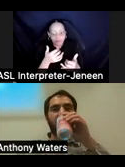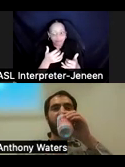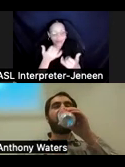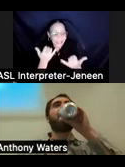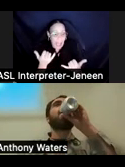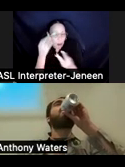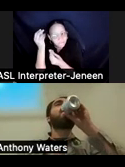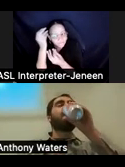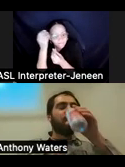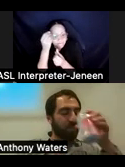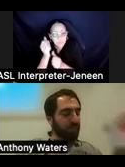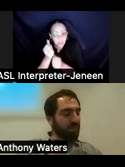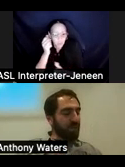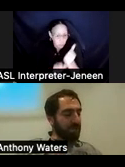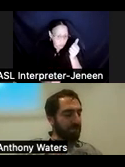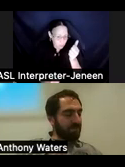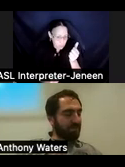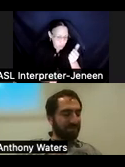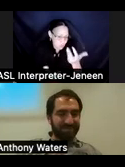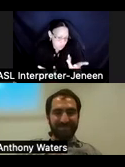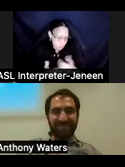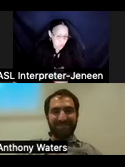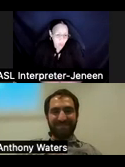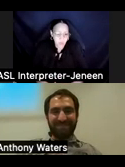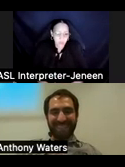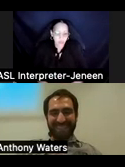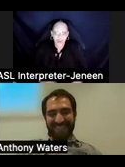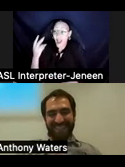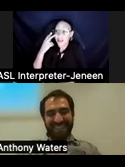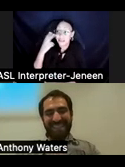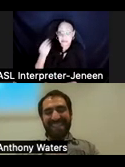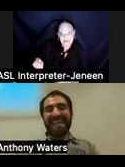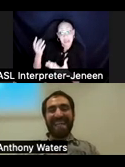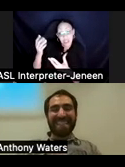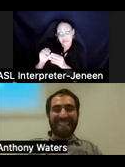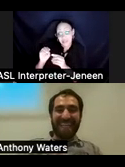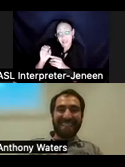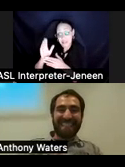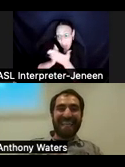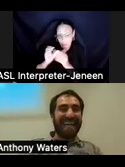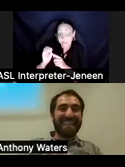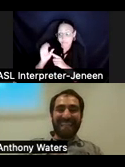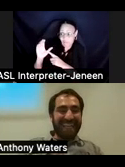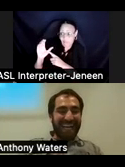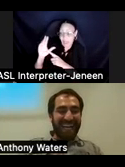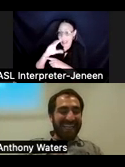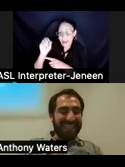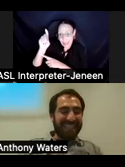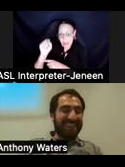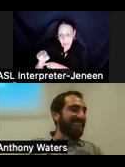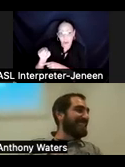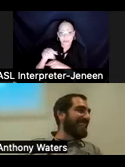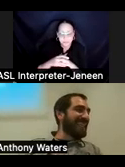of myths, several of them with capital letters and many exclamation points. Excellent, excellent. Yeah.